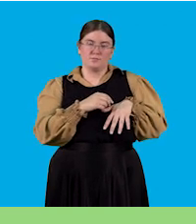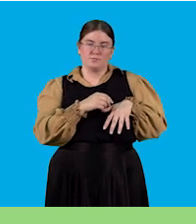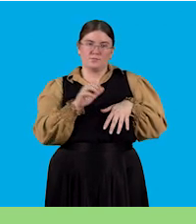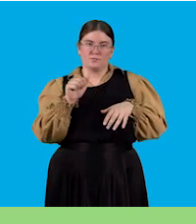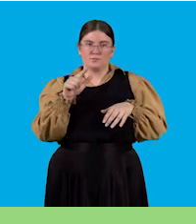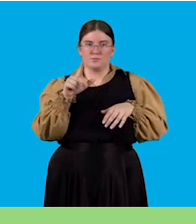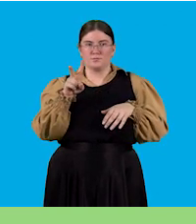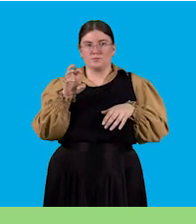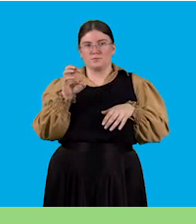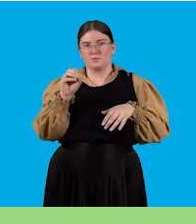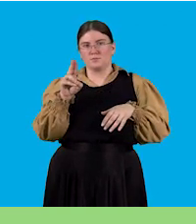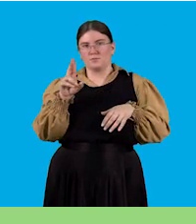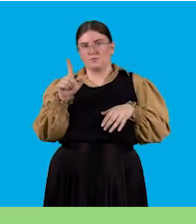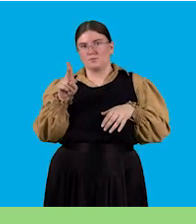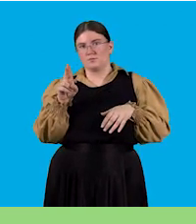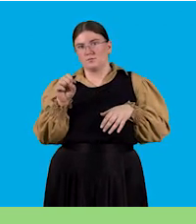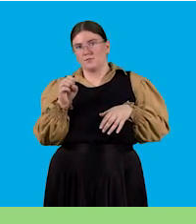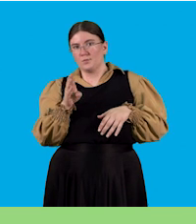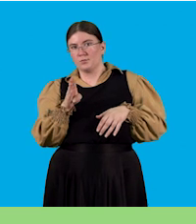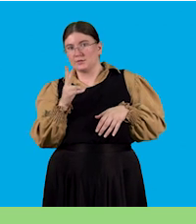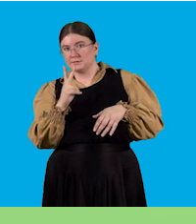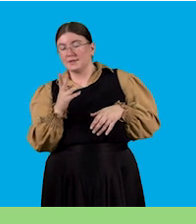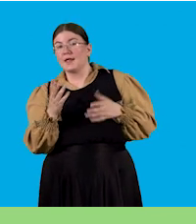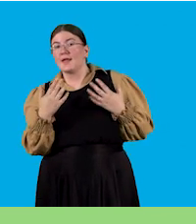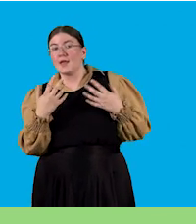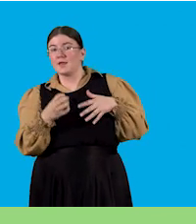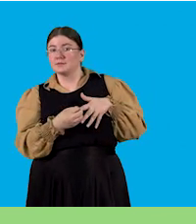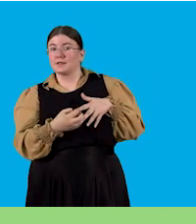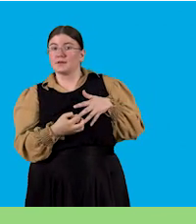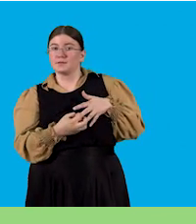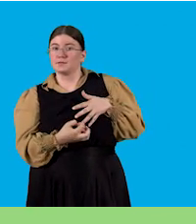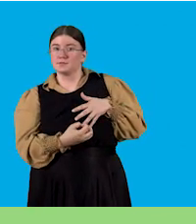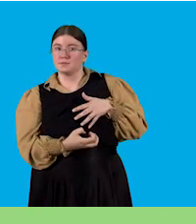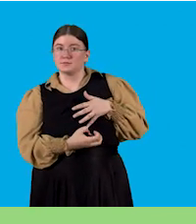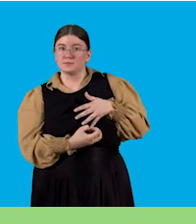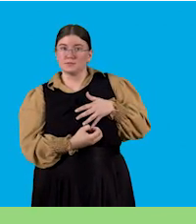it diffuses between the alveolus there. Okay, this is the air sac